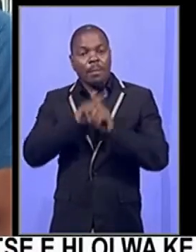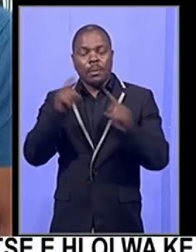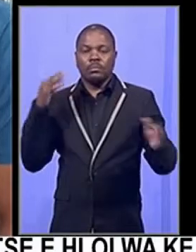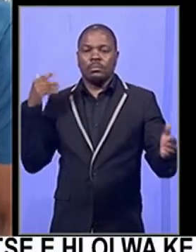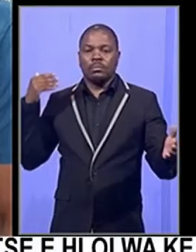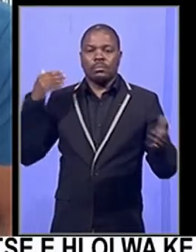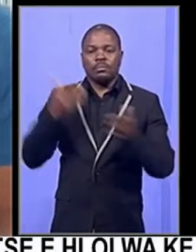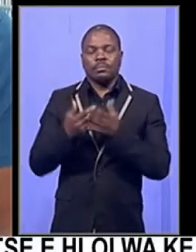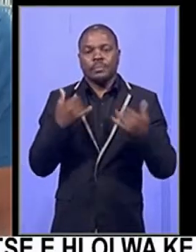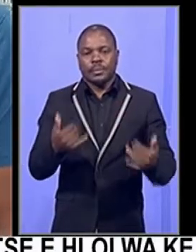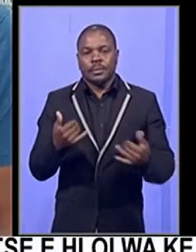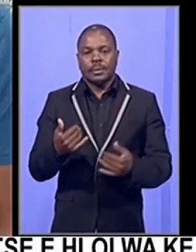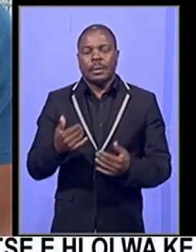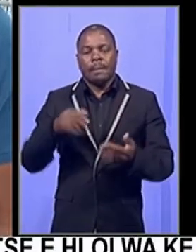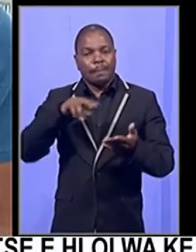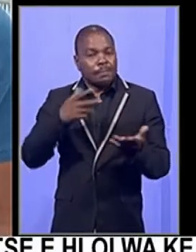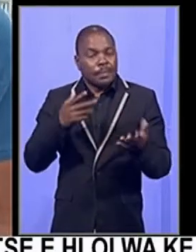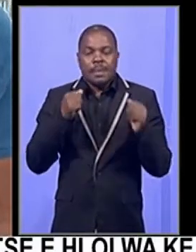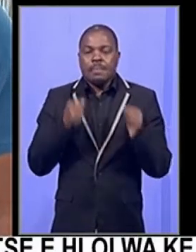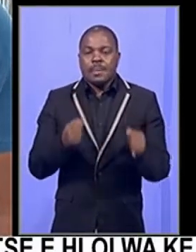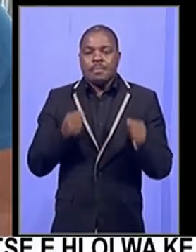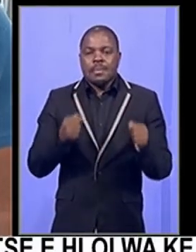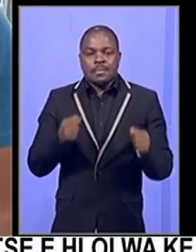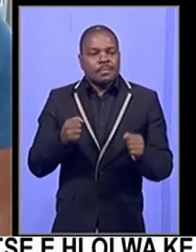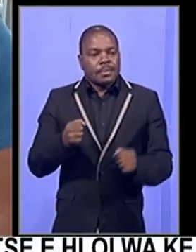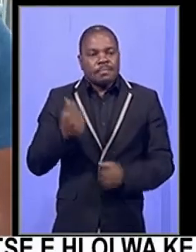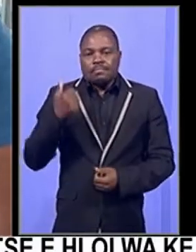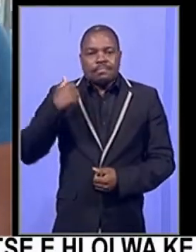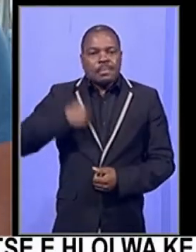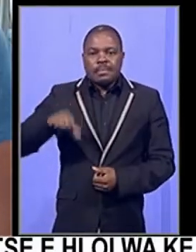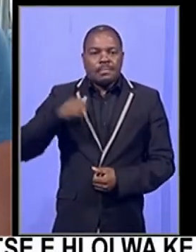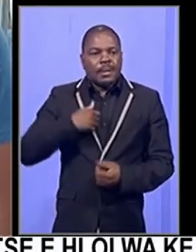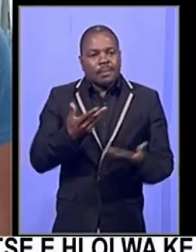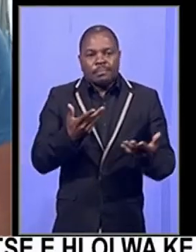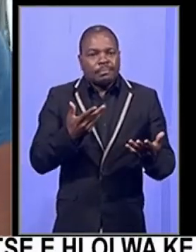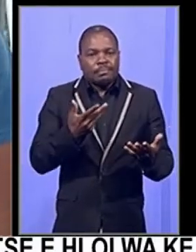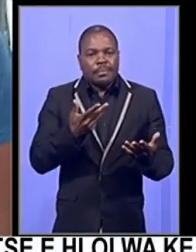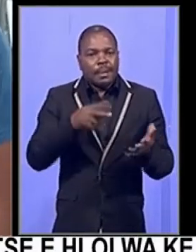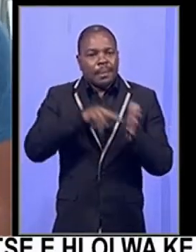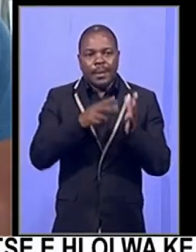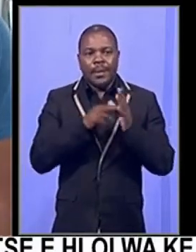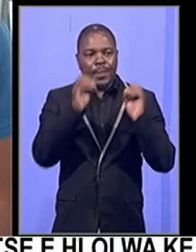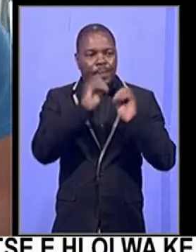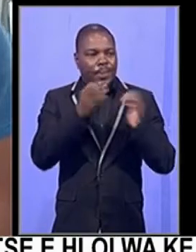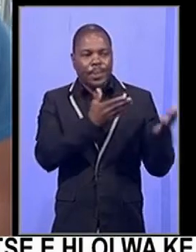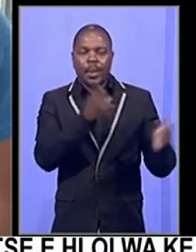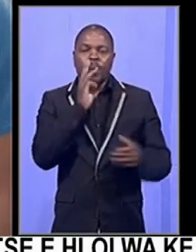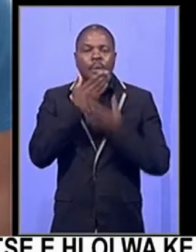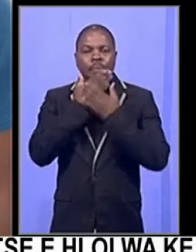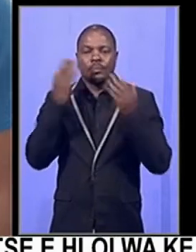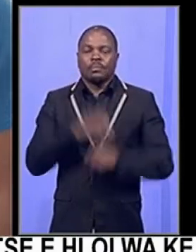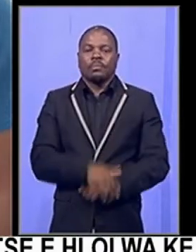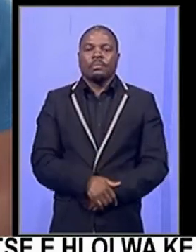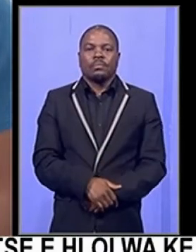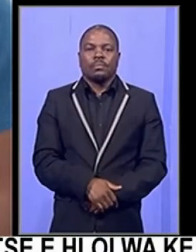mamohlalle ga rena plan ye tšwang from the municipality gore na re tlo kry-a jwang metsi.